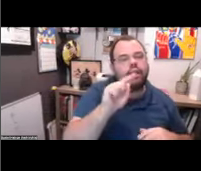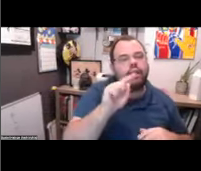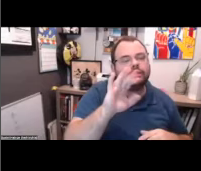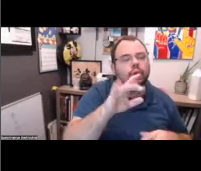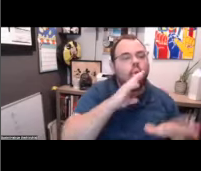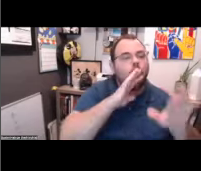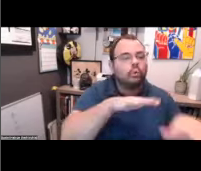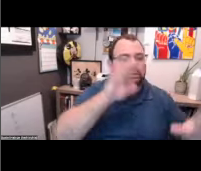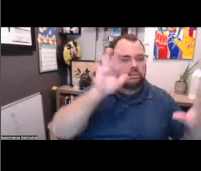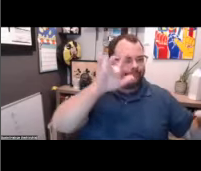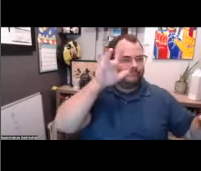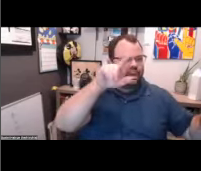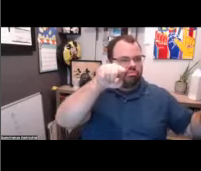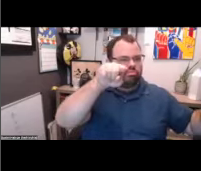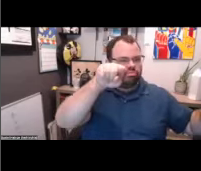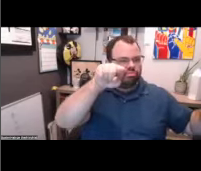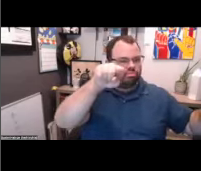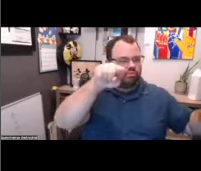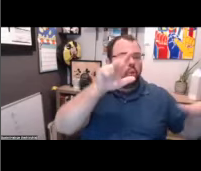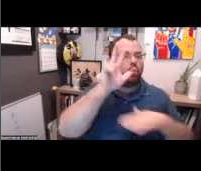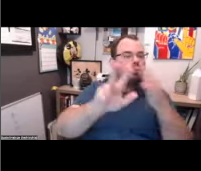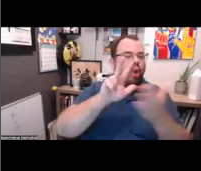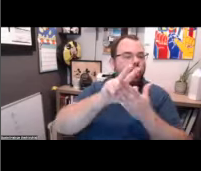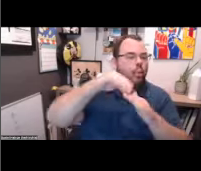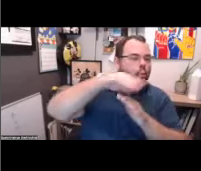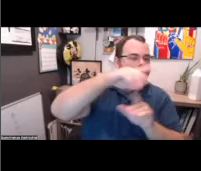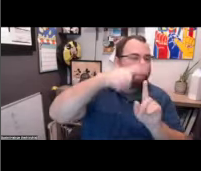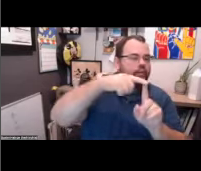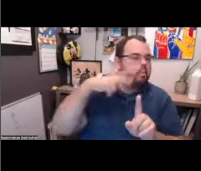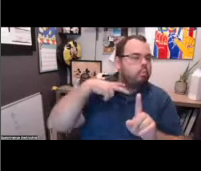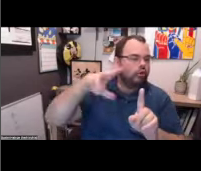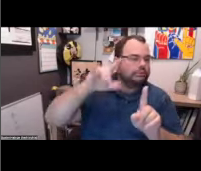the middle, like the north and the south, right in the center.